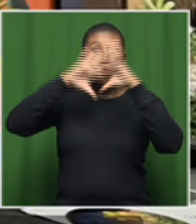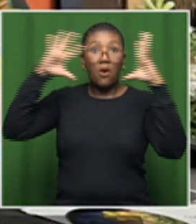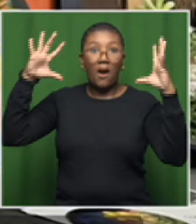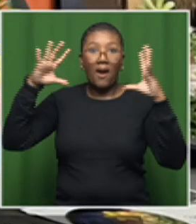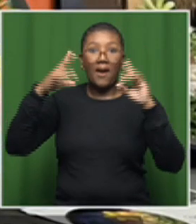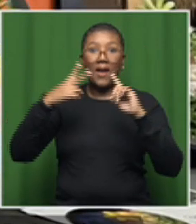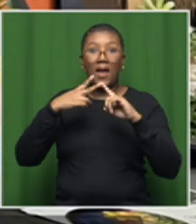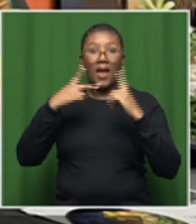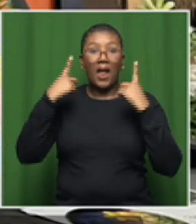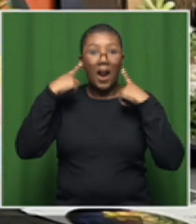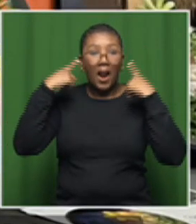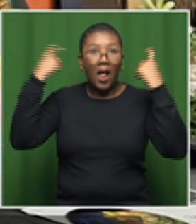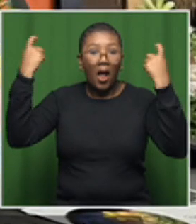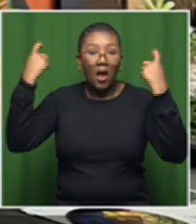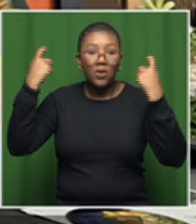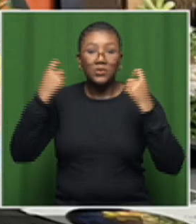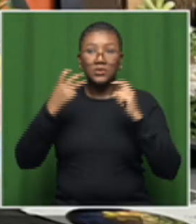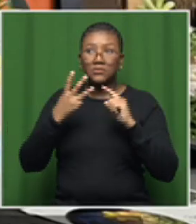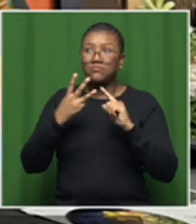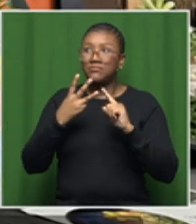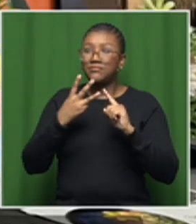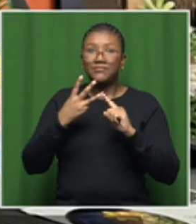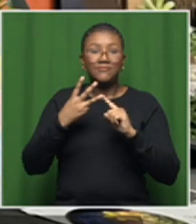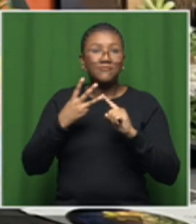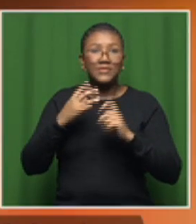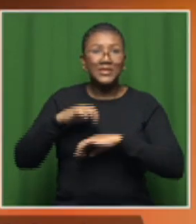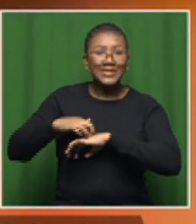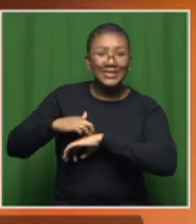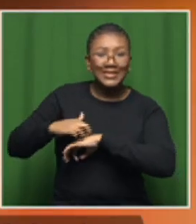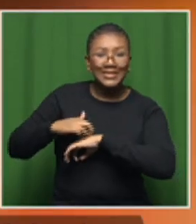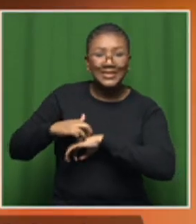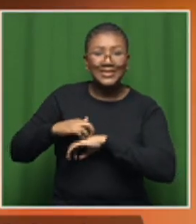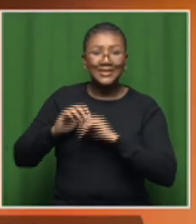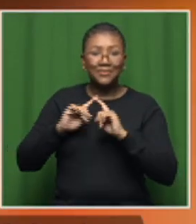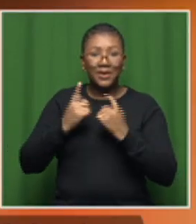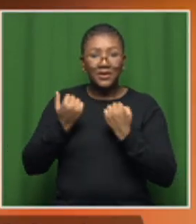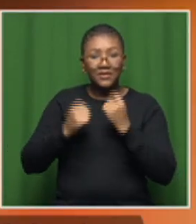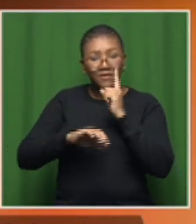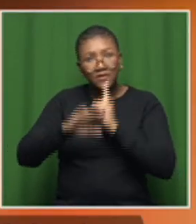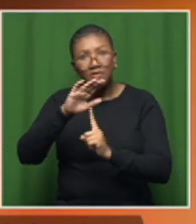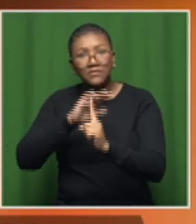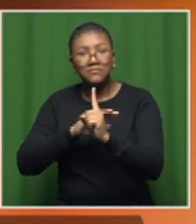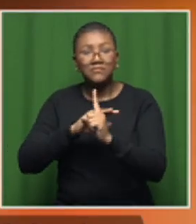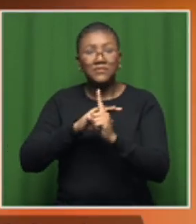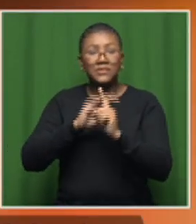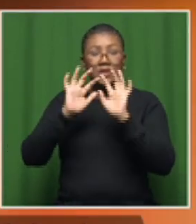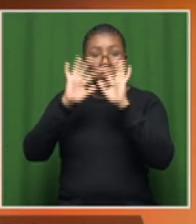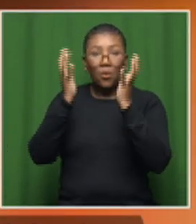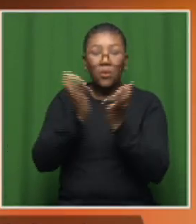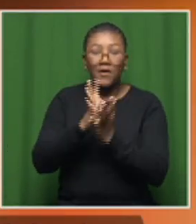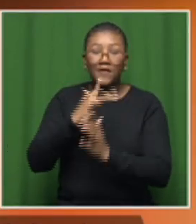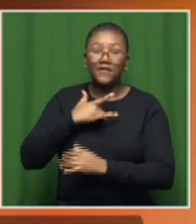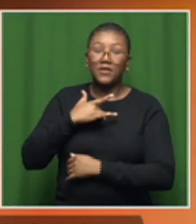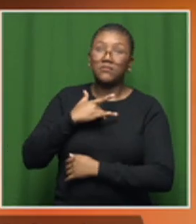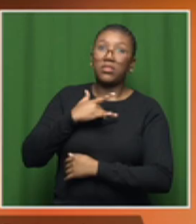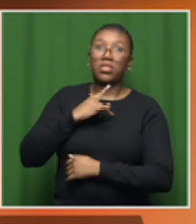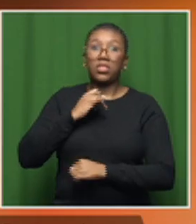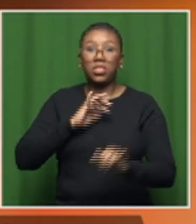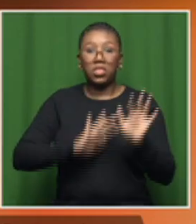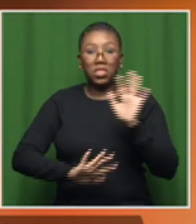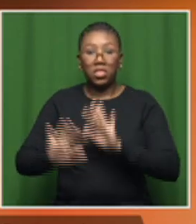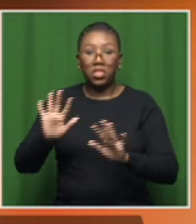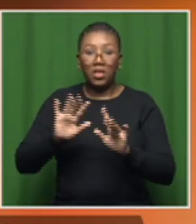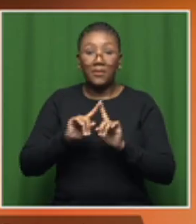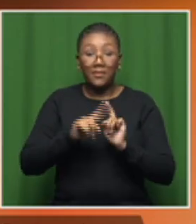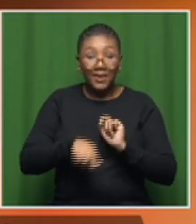too scratchy, and for them to then just show up in the world is really tough. So these sensory spaces are able to actually help